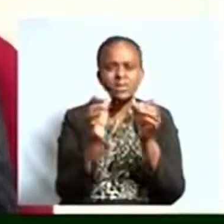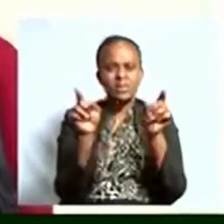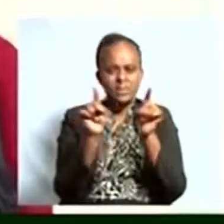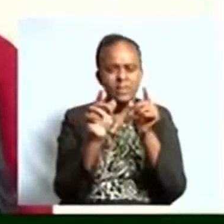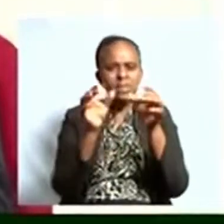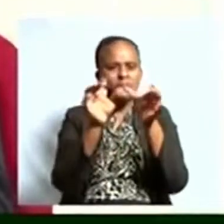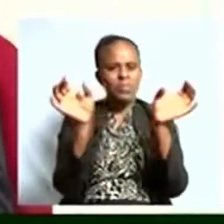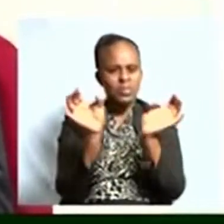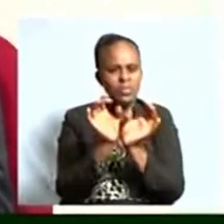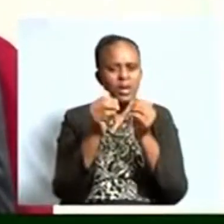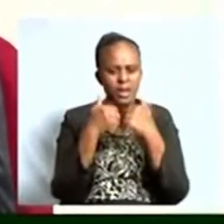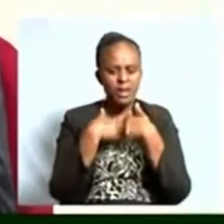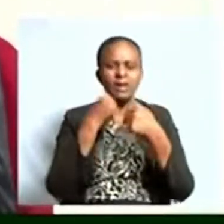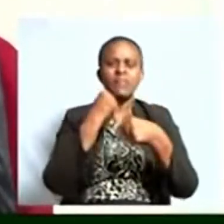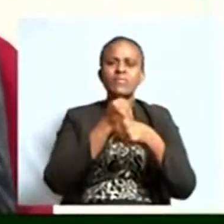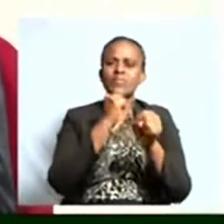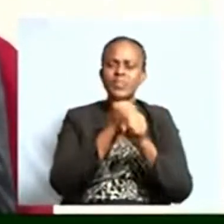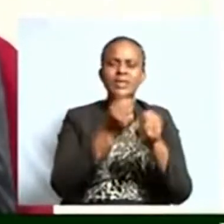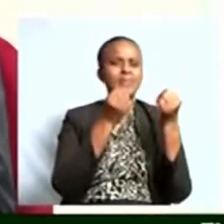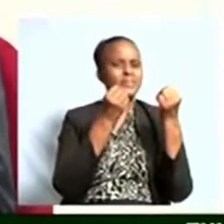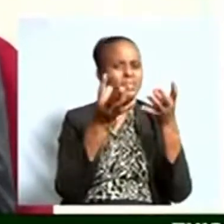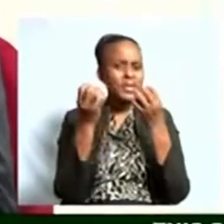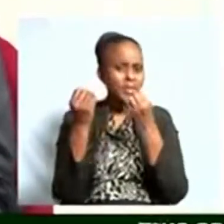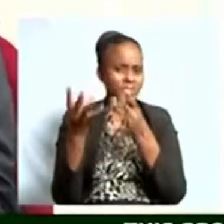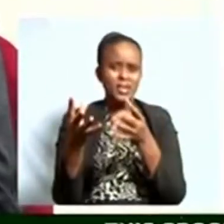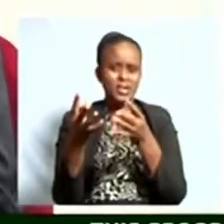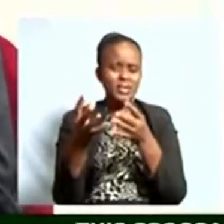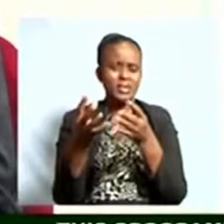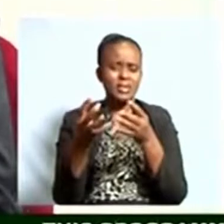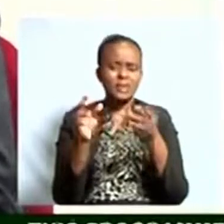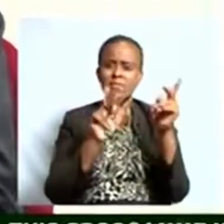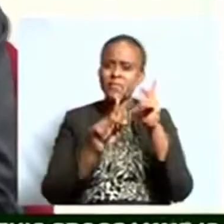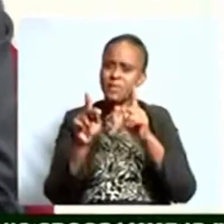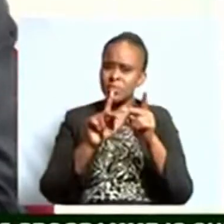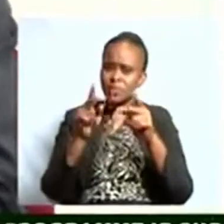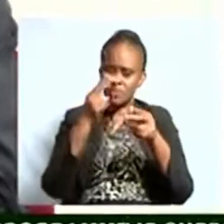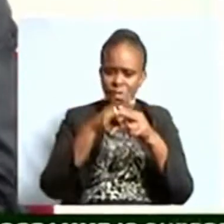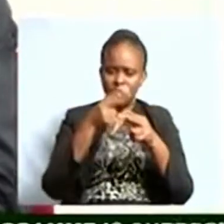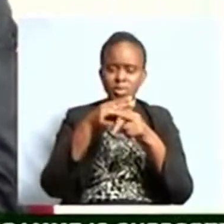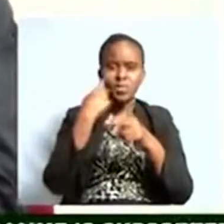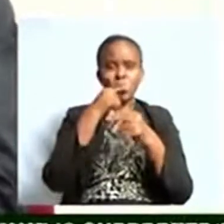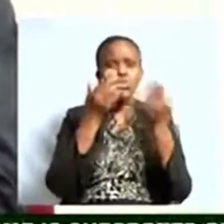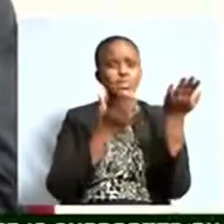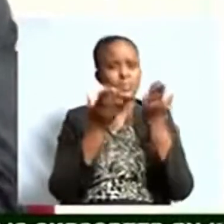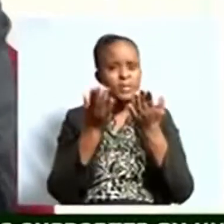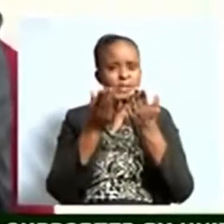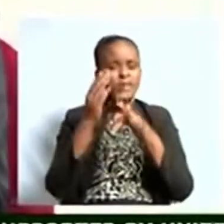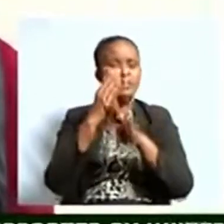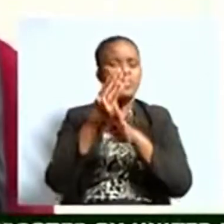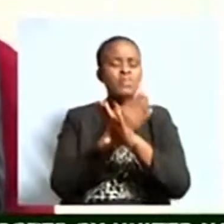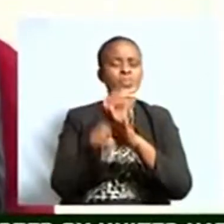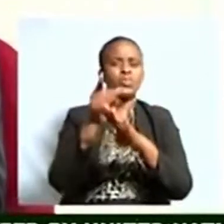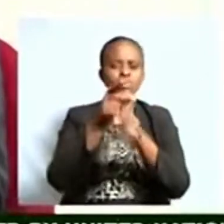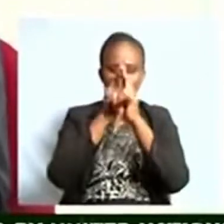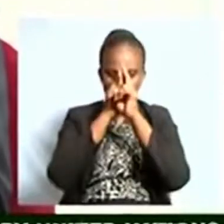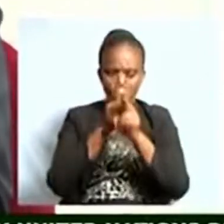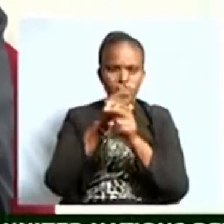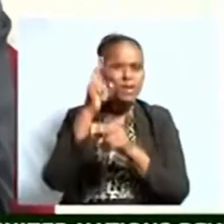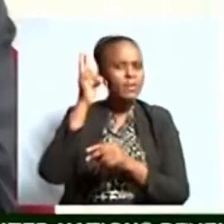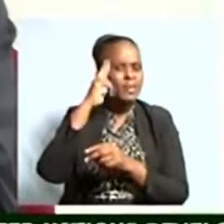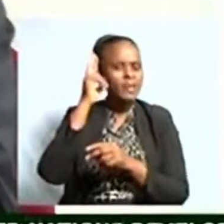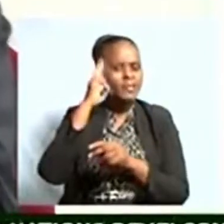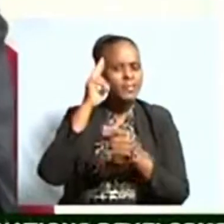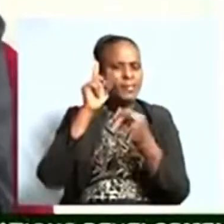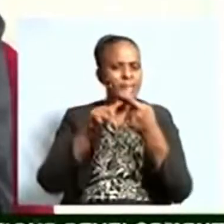has produced quite a number of notable names that have served the people of Munali before you, Honorable. Yes. Remember